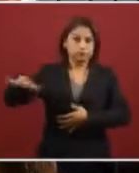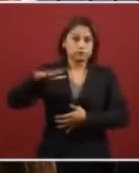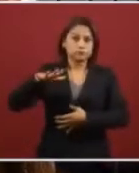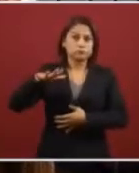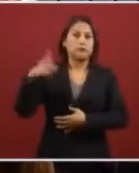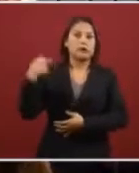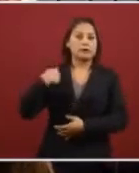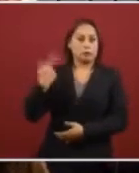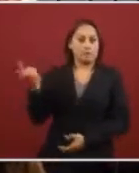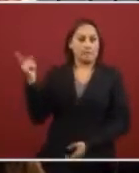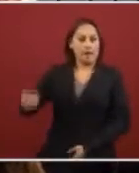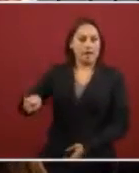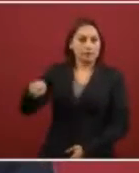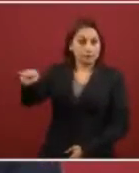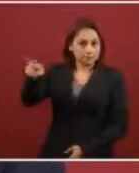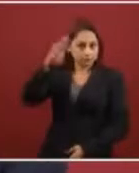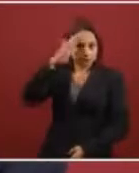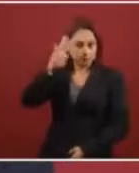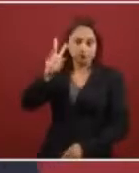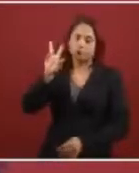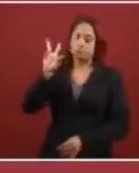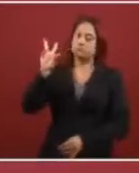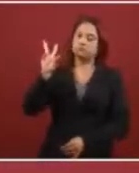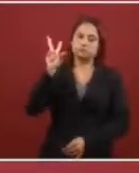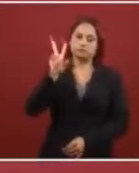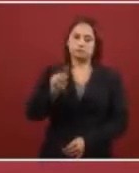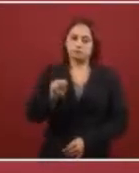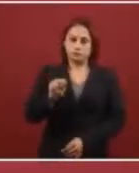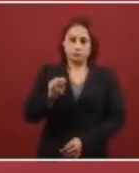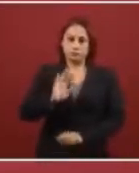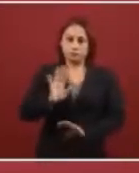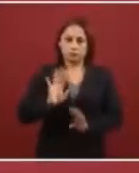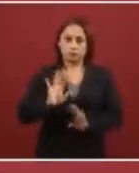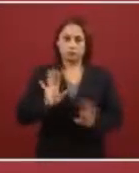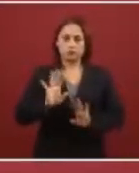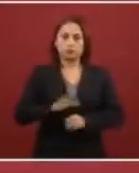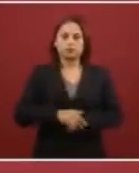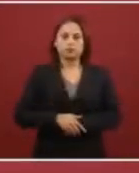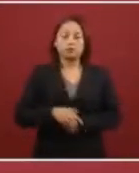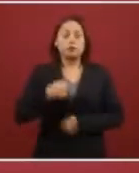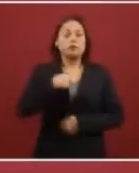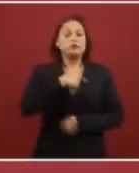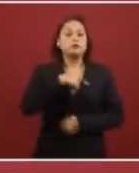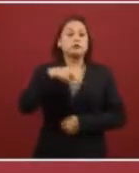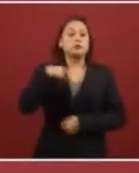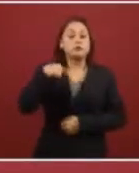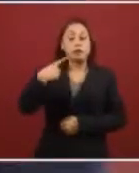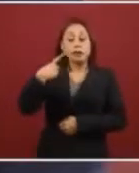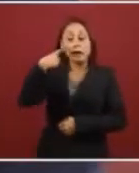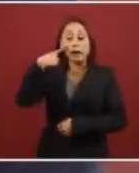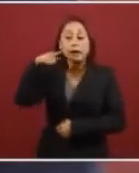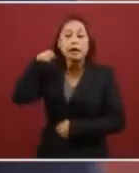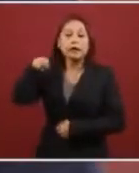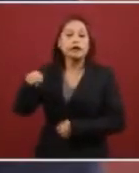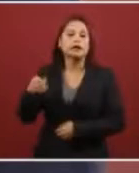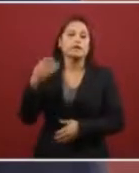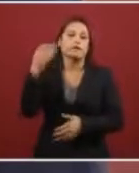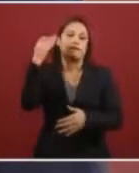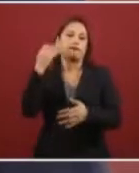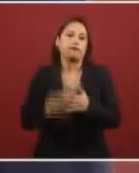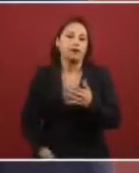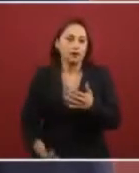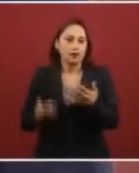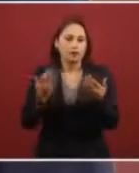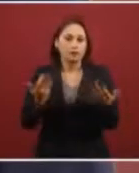to using my power. Es que estamos viendo it's que we're no looking tienen materia. That there aren't some este es un tema importante para matters